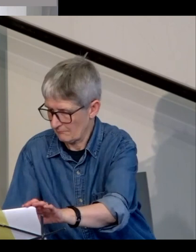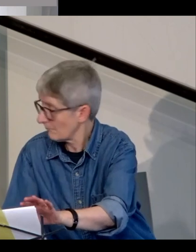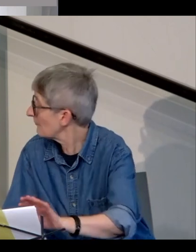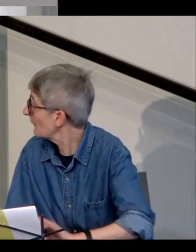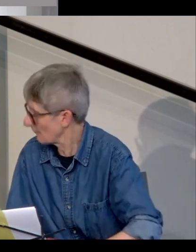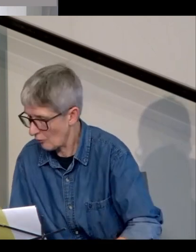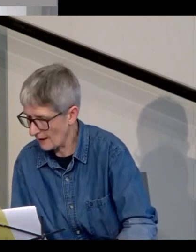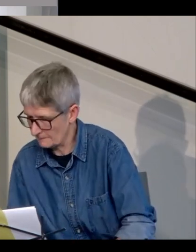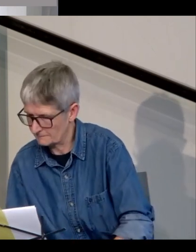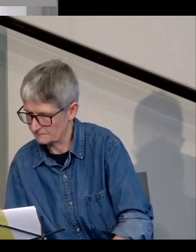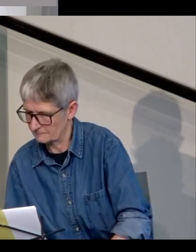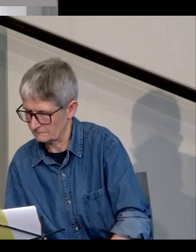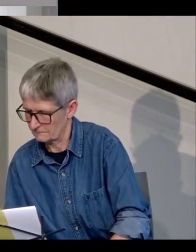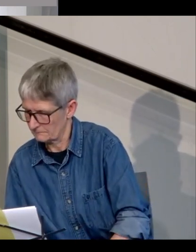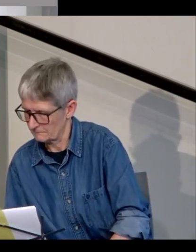You are